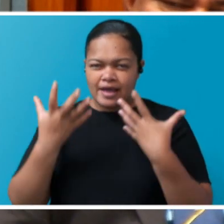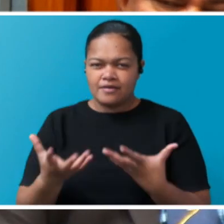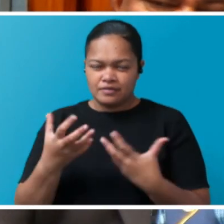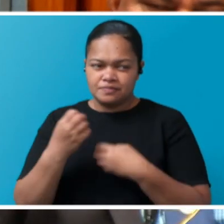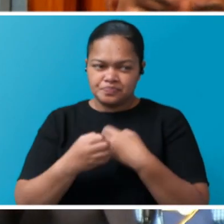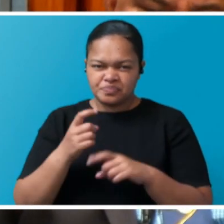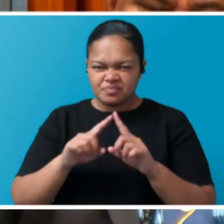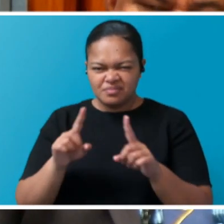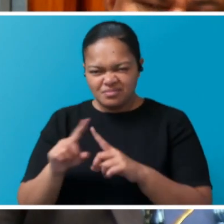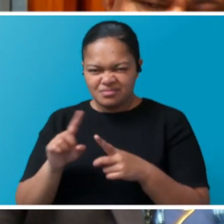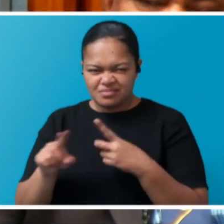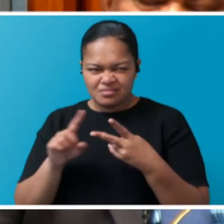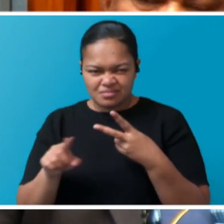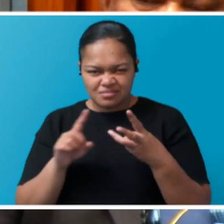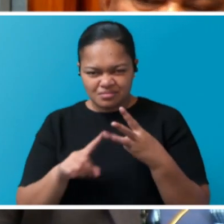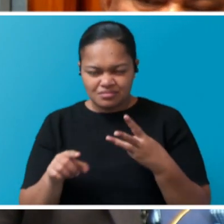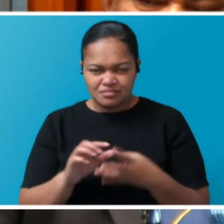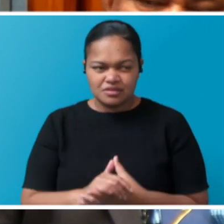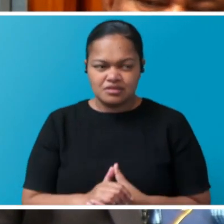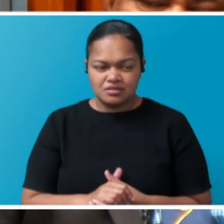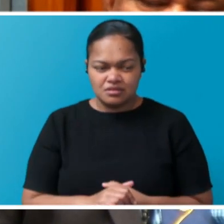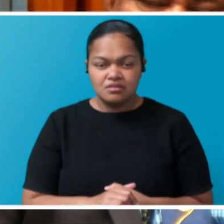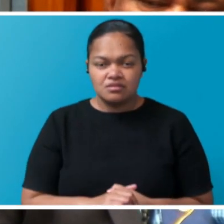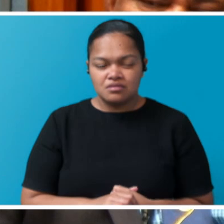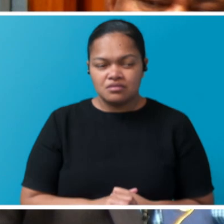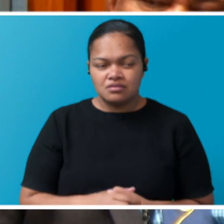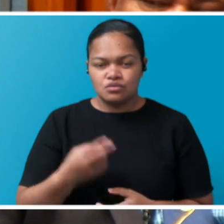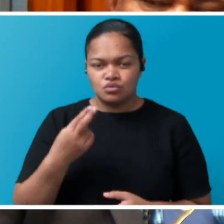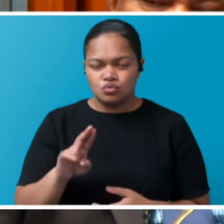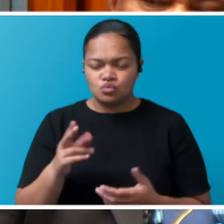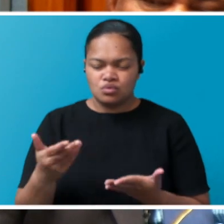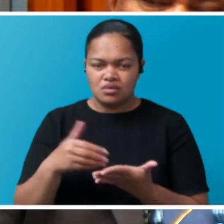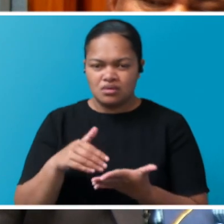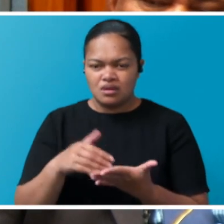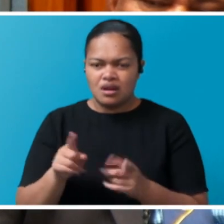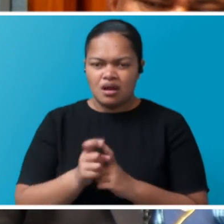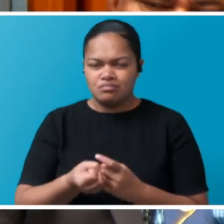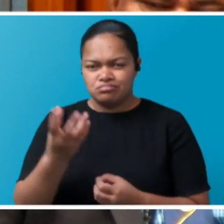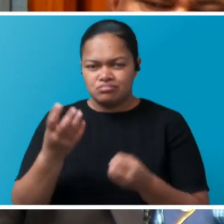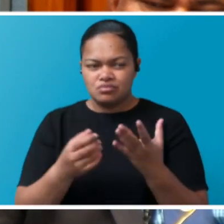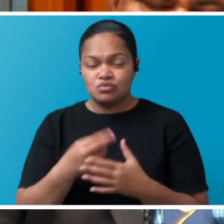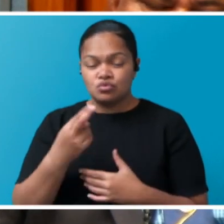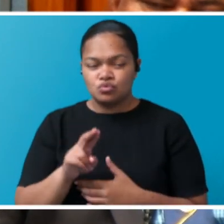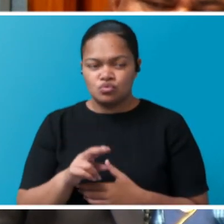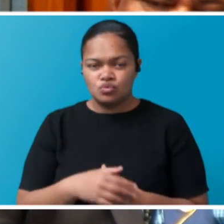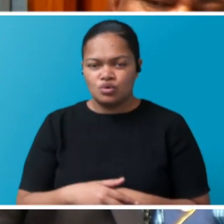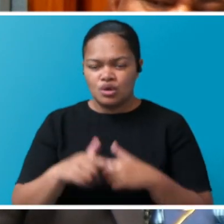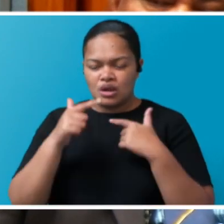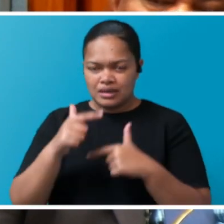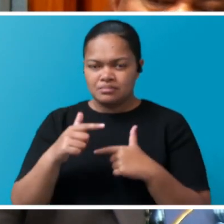such as bulldozers and excavators are deployed to create additional fire breaks, further limiting the spread of